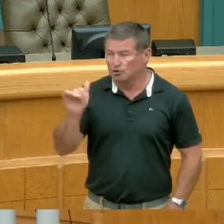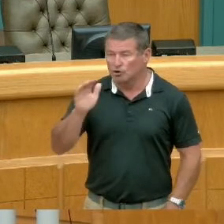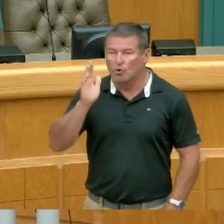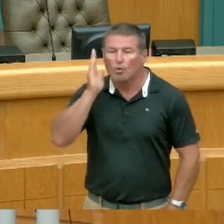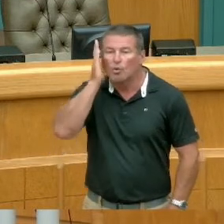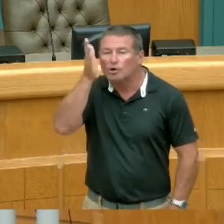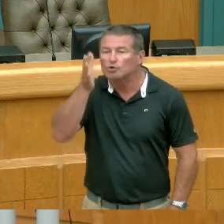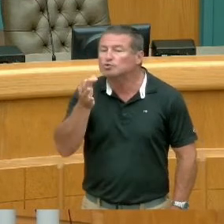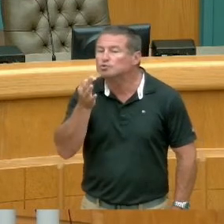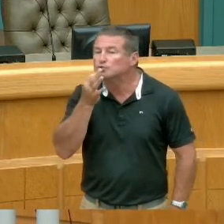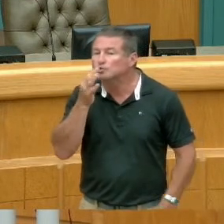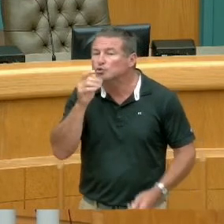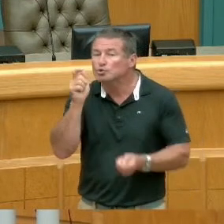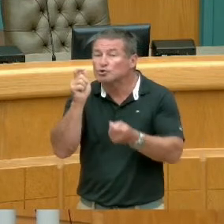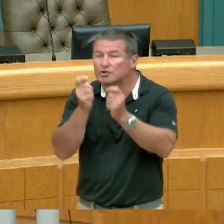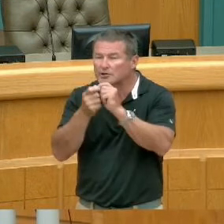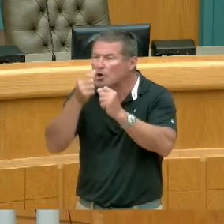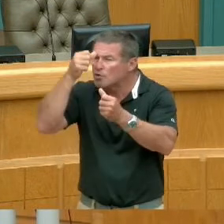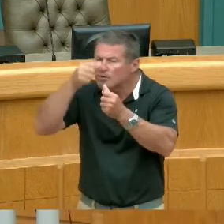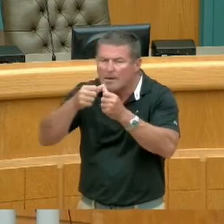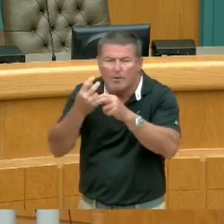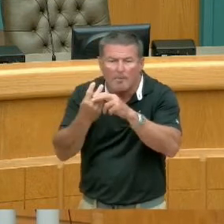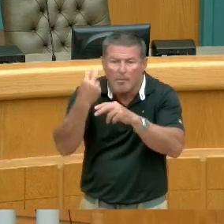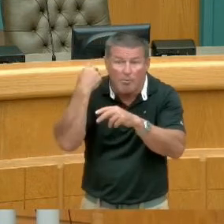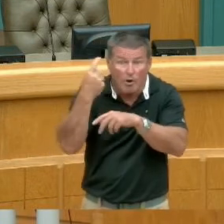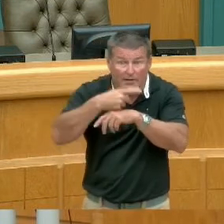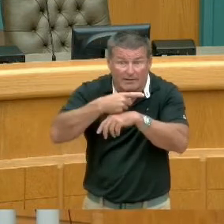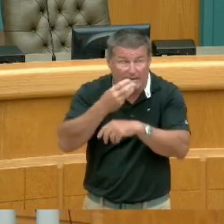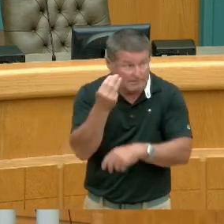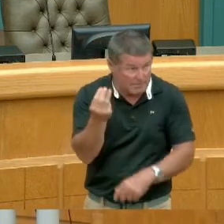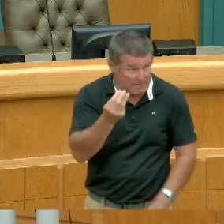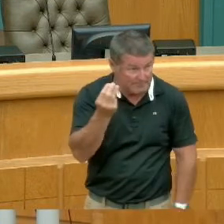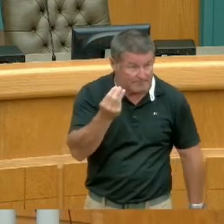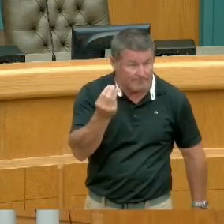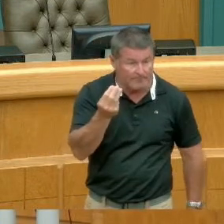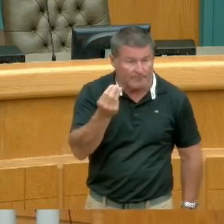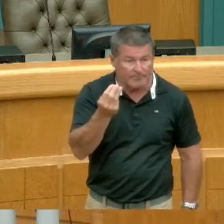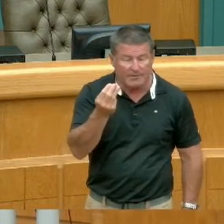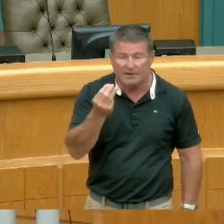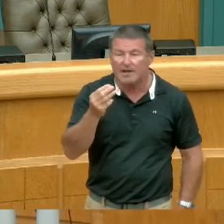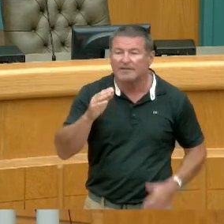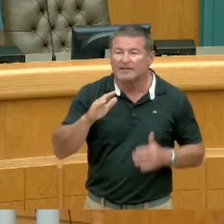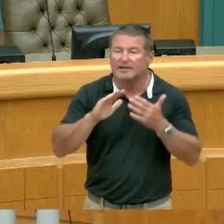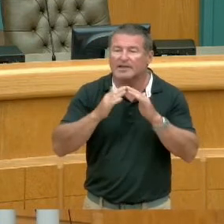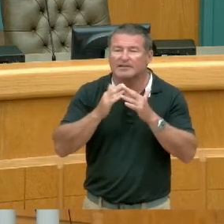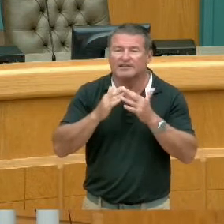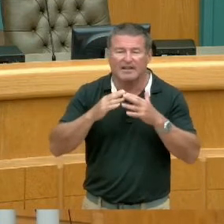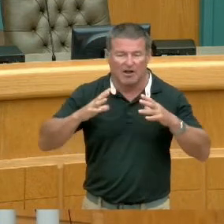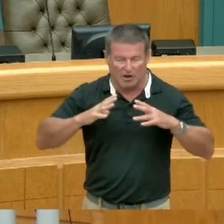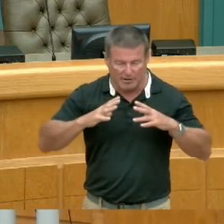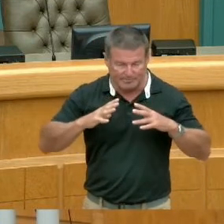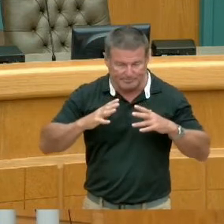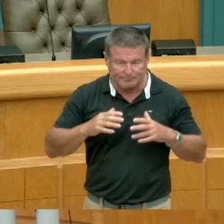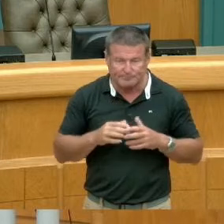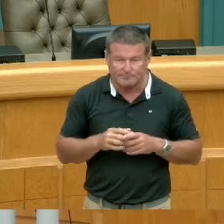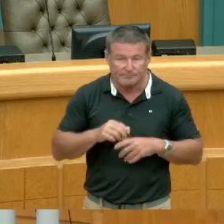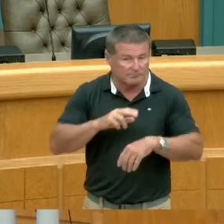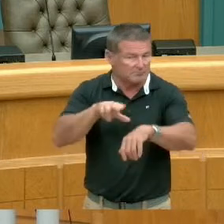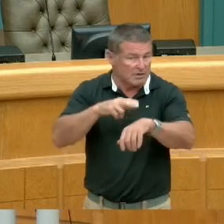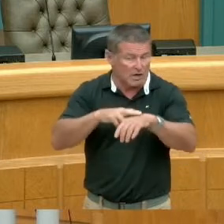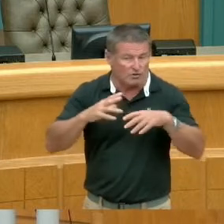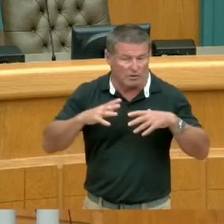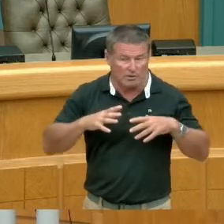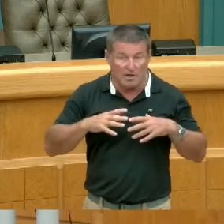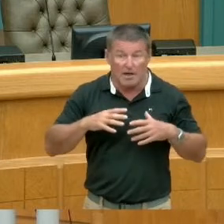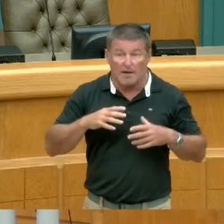beginning, as you know, I mentioned Memorial Day. Well, Memorial Day actually is Monday, which is a city holiday and a county holiday and a holiday nationally,